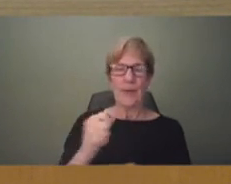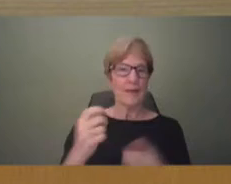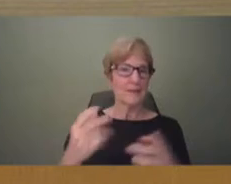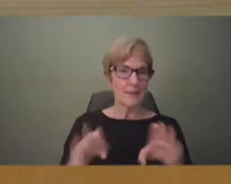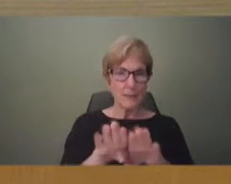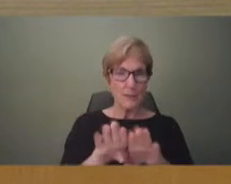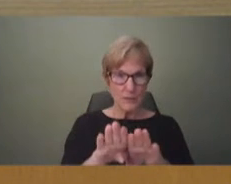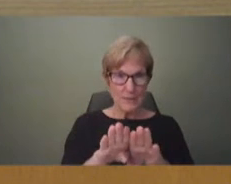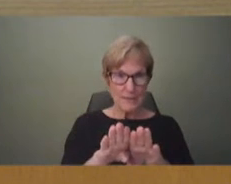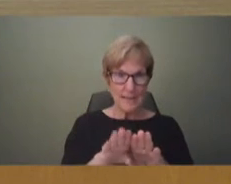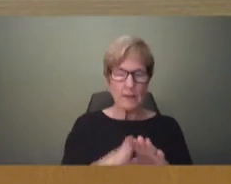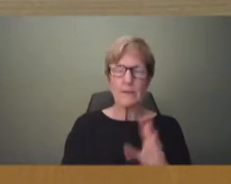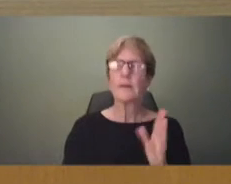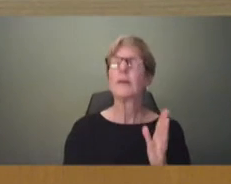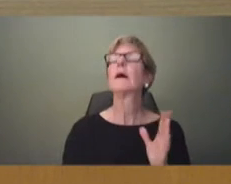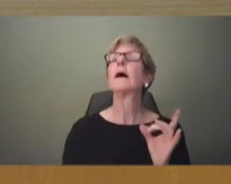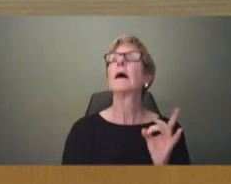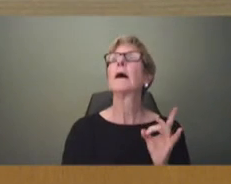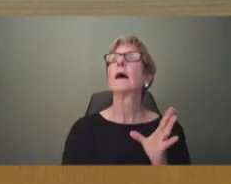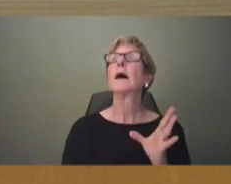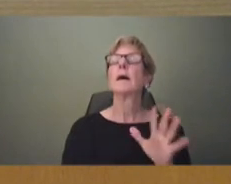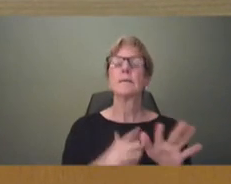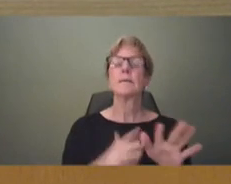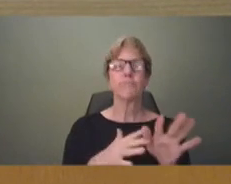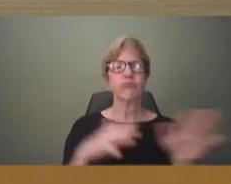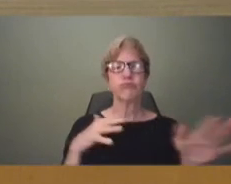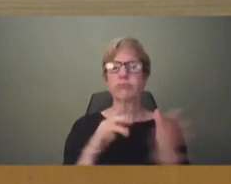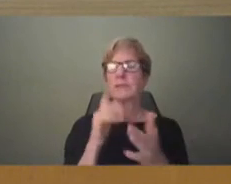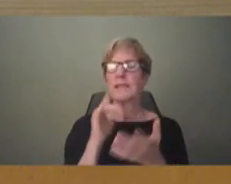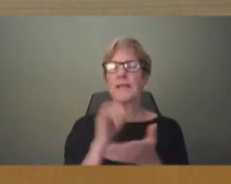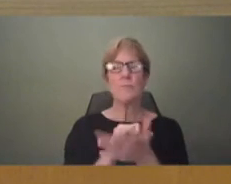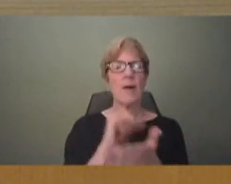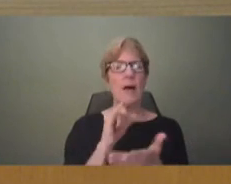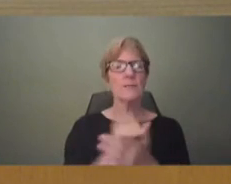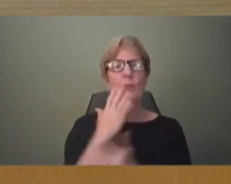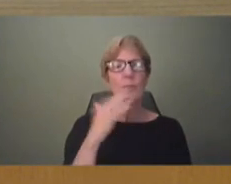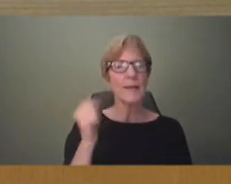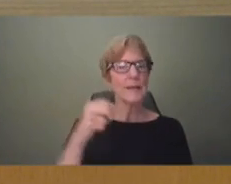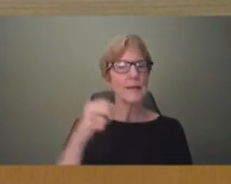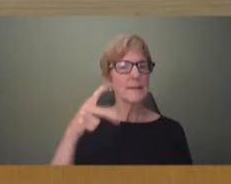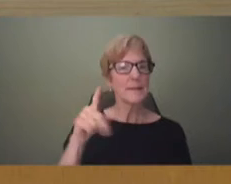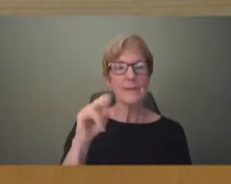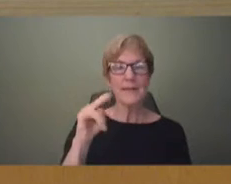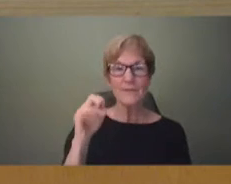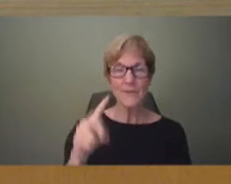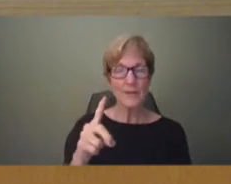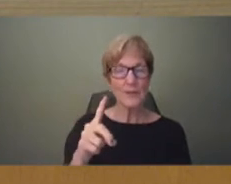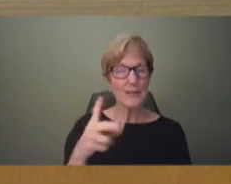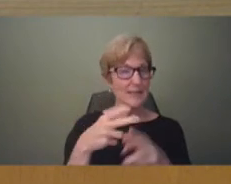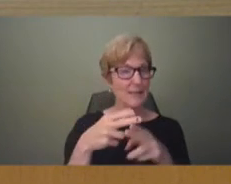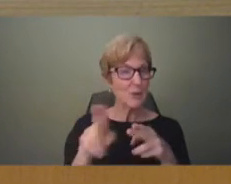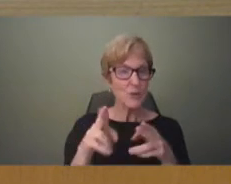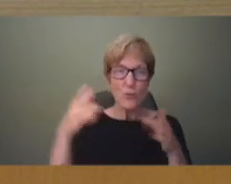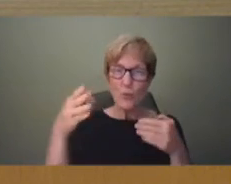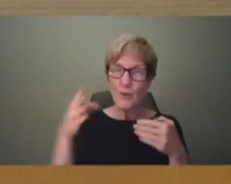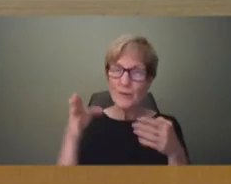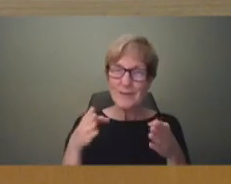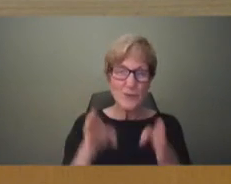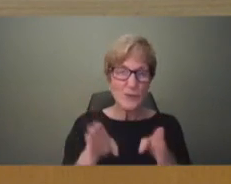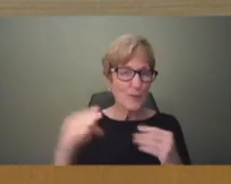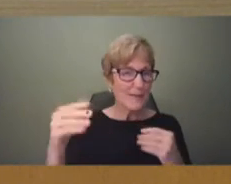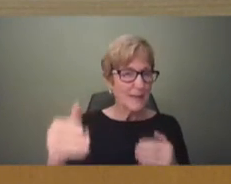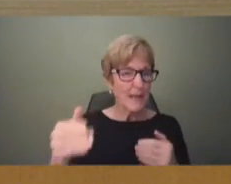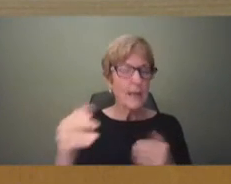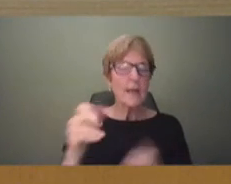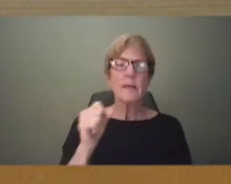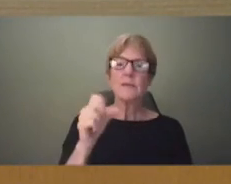uh just a blockage it's it's almost impossible because uh plane field is so short um when we go by Bridgeport so